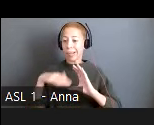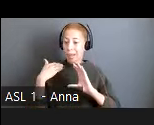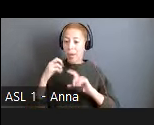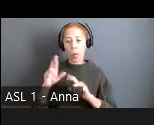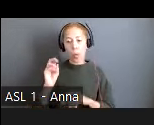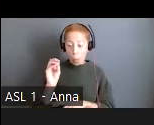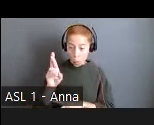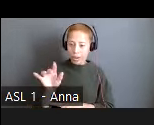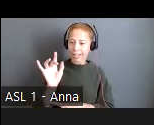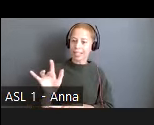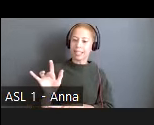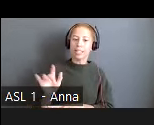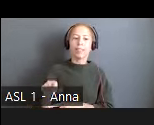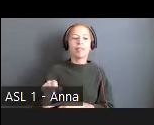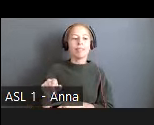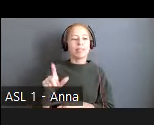at